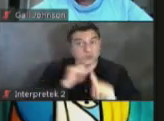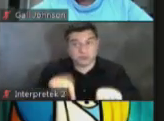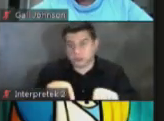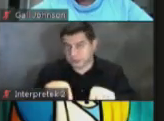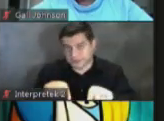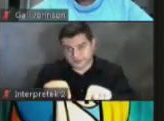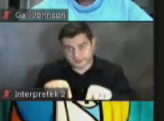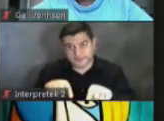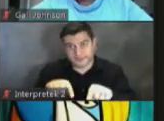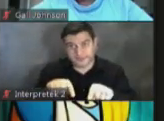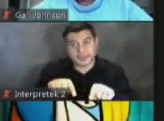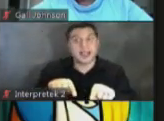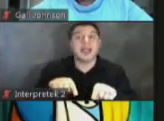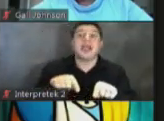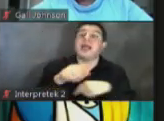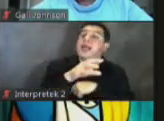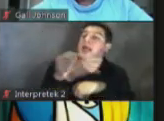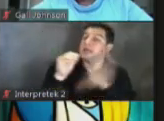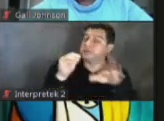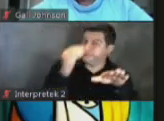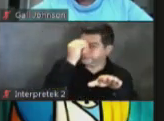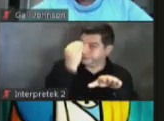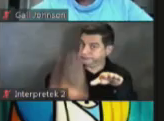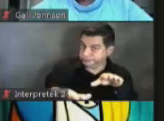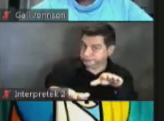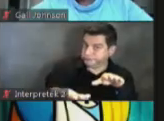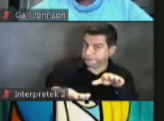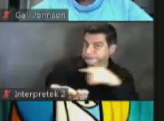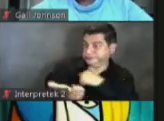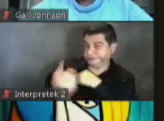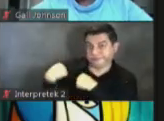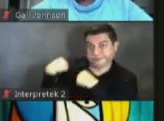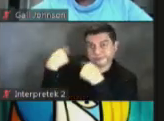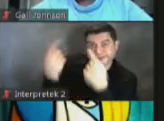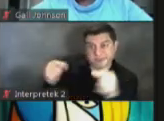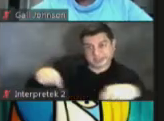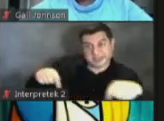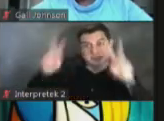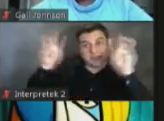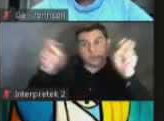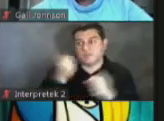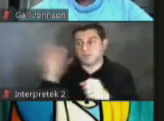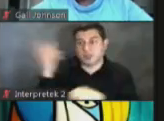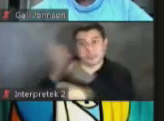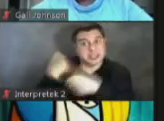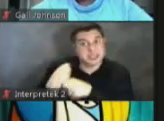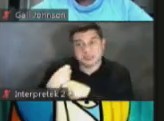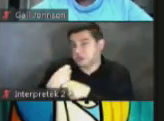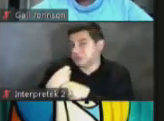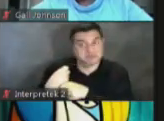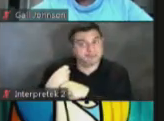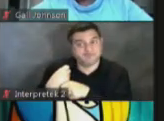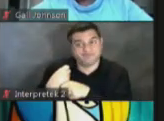And as you know, I've been interested in this subject for several years and have had, except for commission meetings,